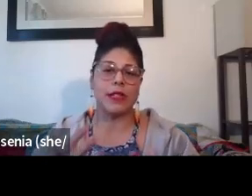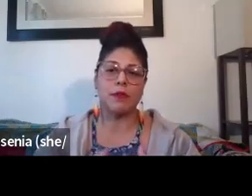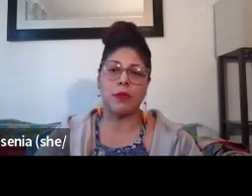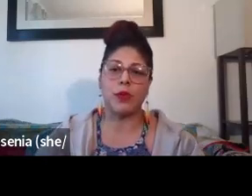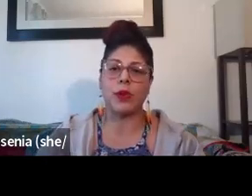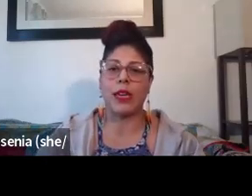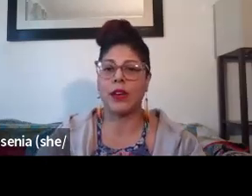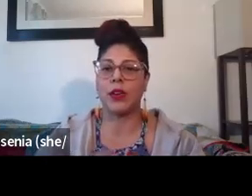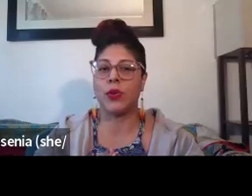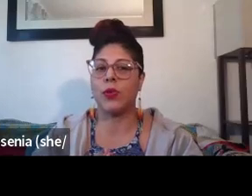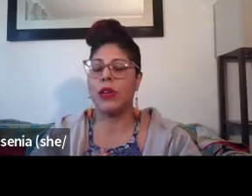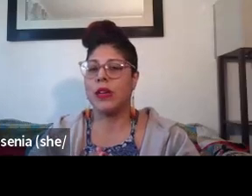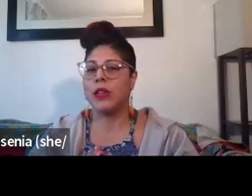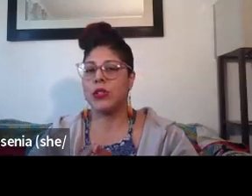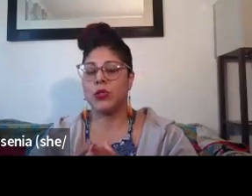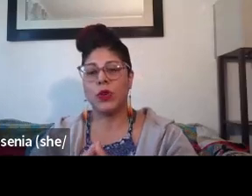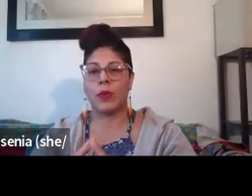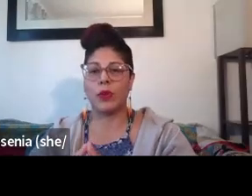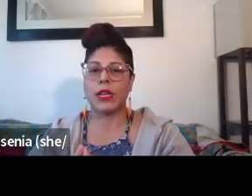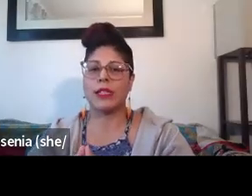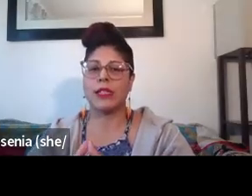genocides.